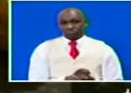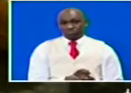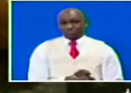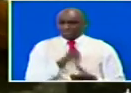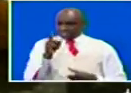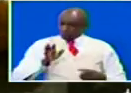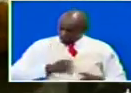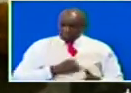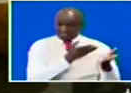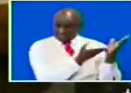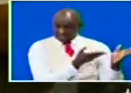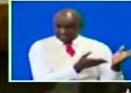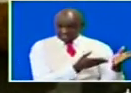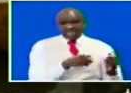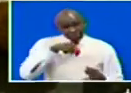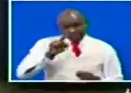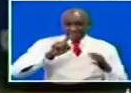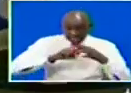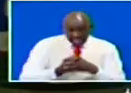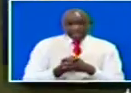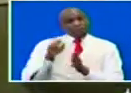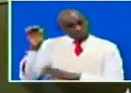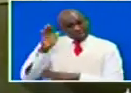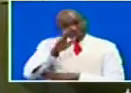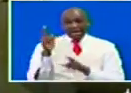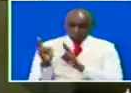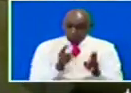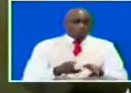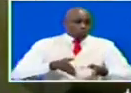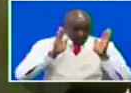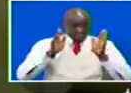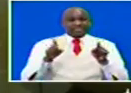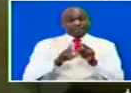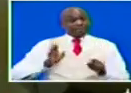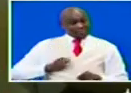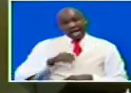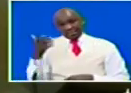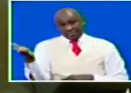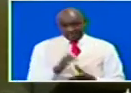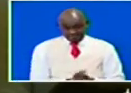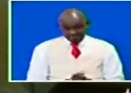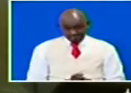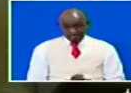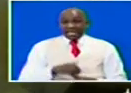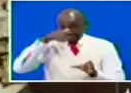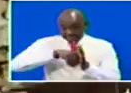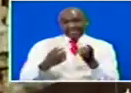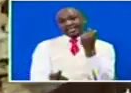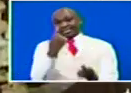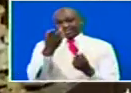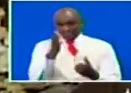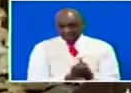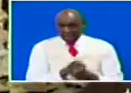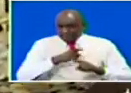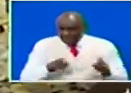Gladys Mumbi Kioi is beginning her morning like most mothers do. Your cousin. In the kitchen.